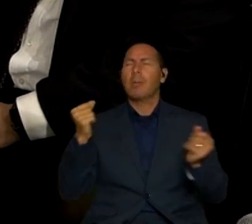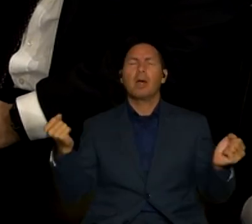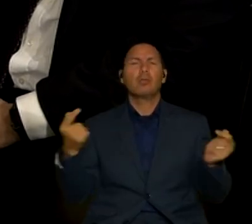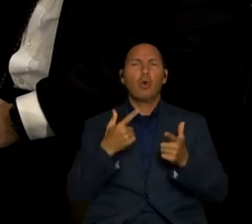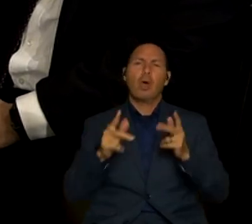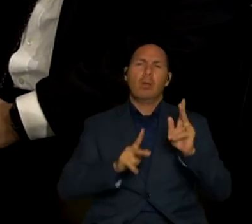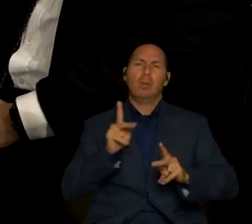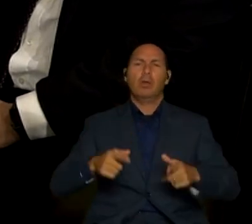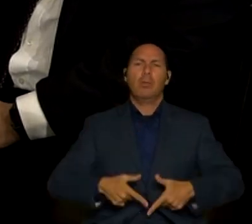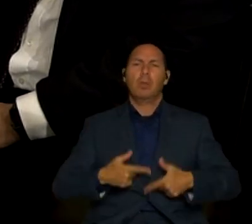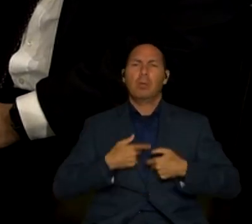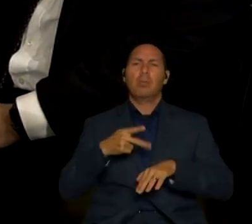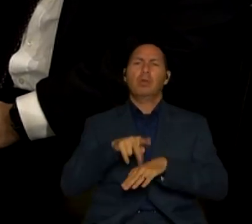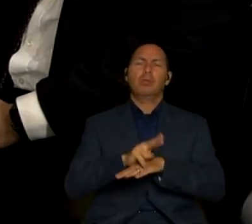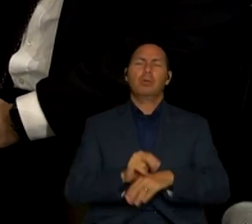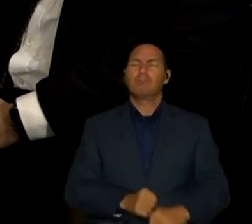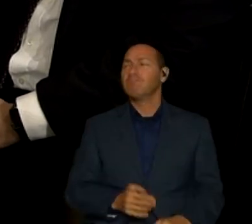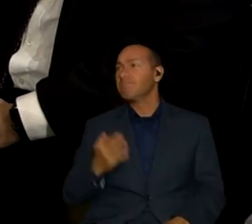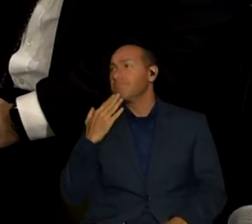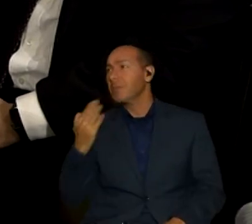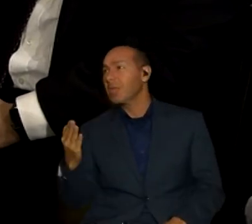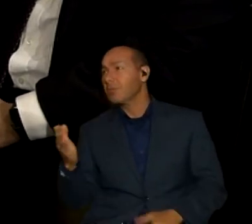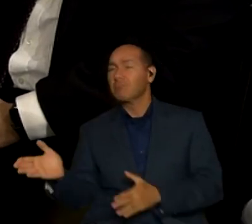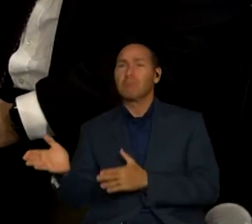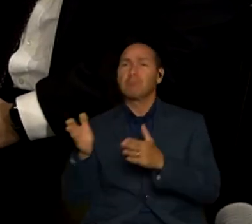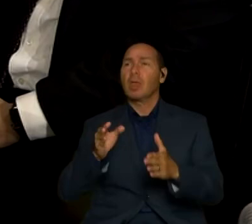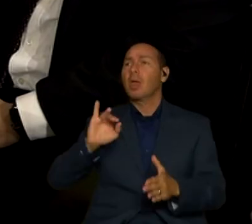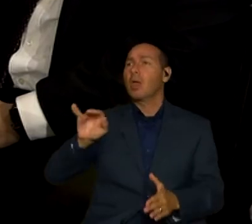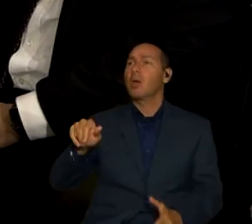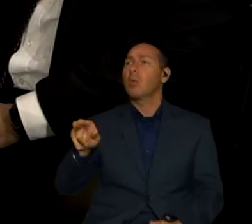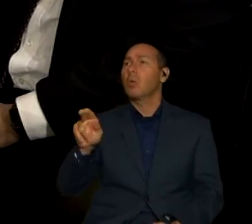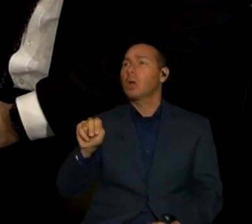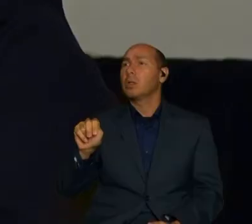Rico. Gracias. Juan Carlos?